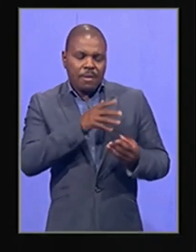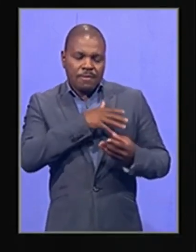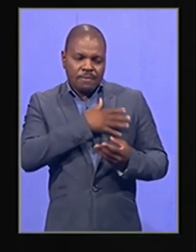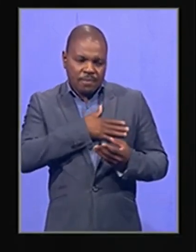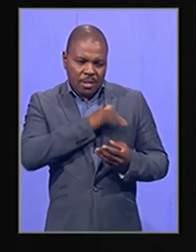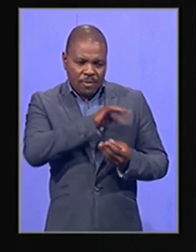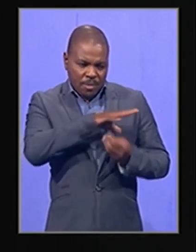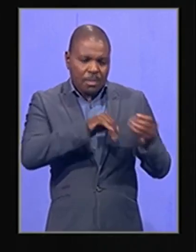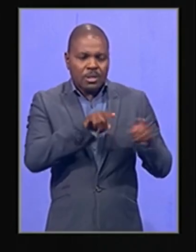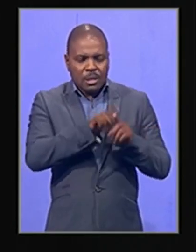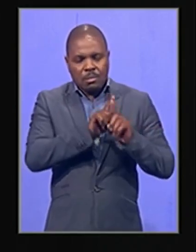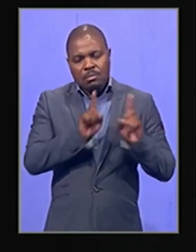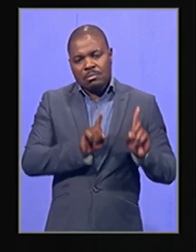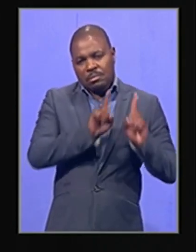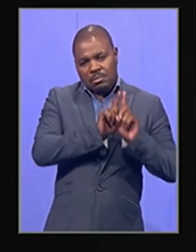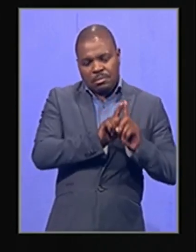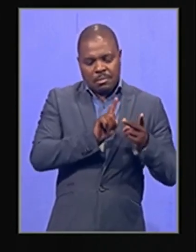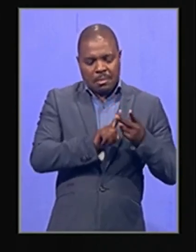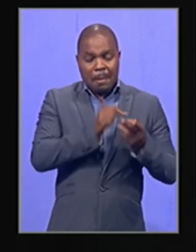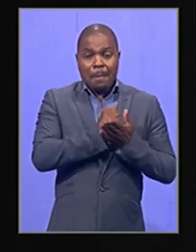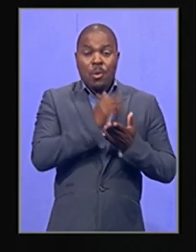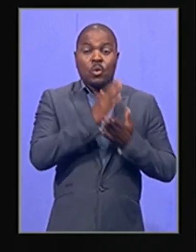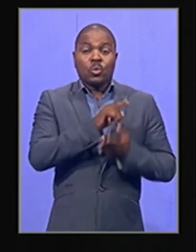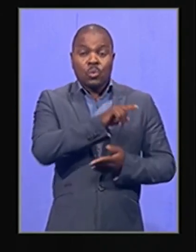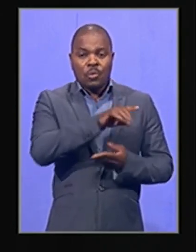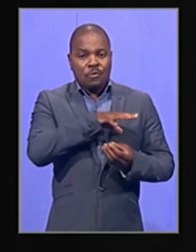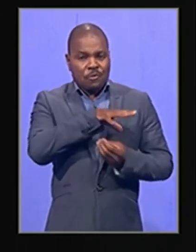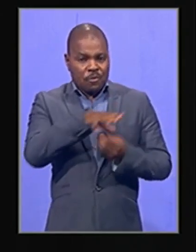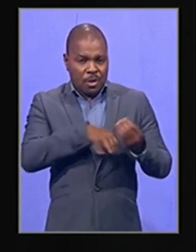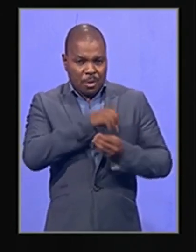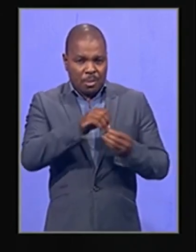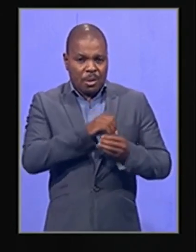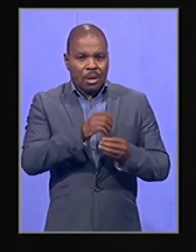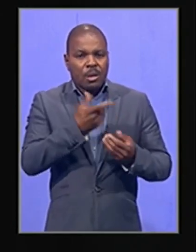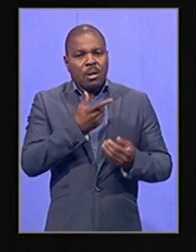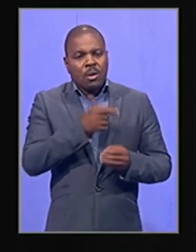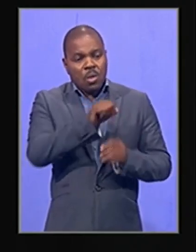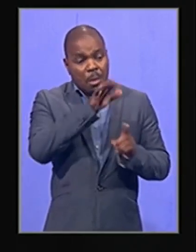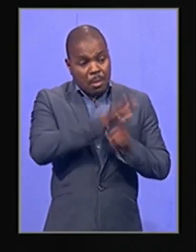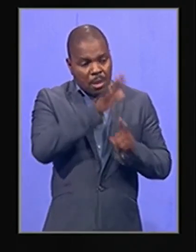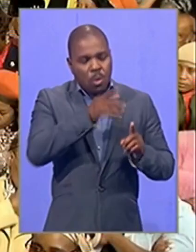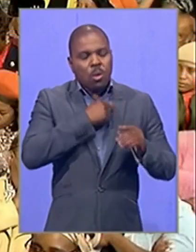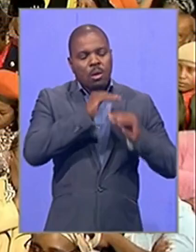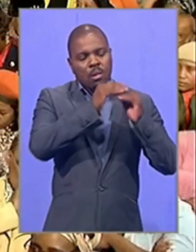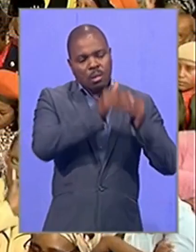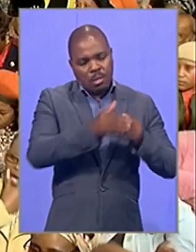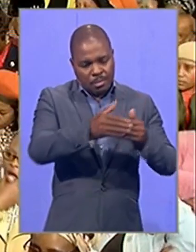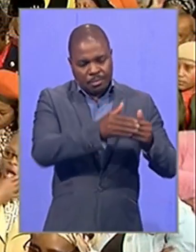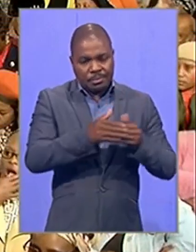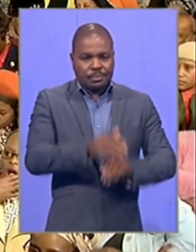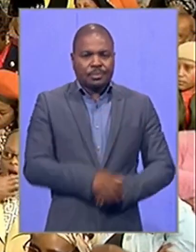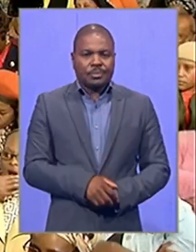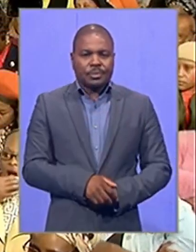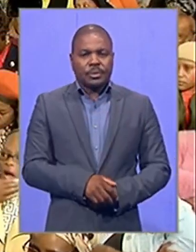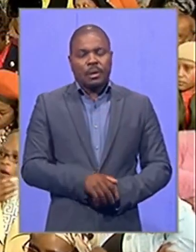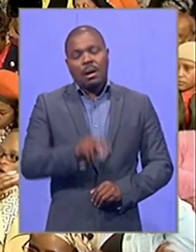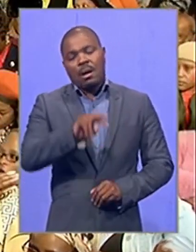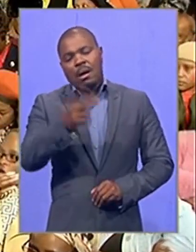and to make sure that the families of the affected are looked after. Mahlatsipa a